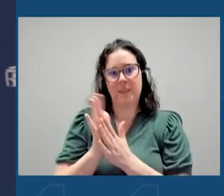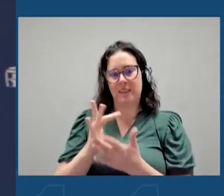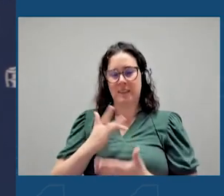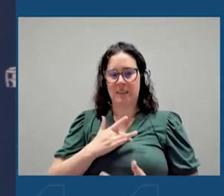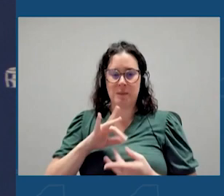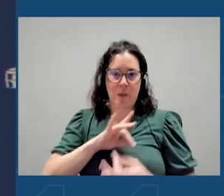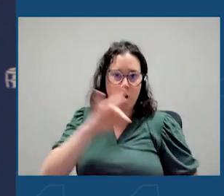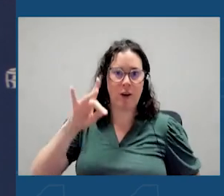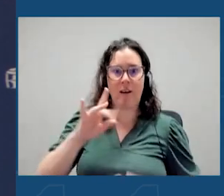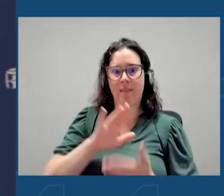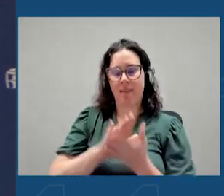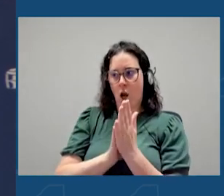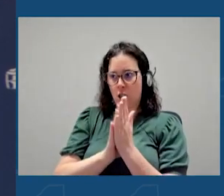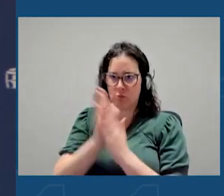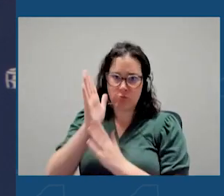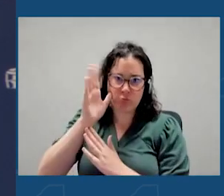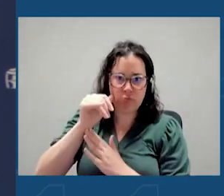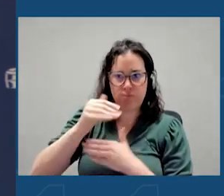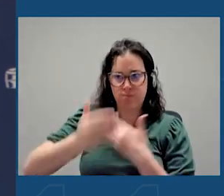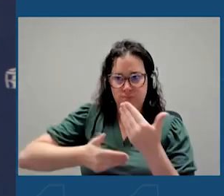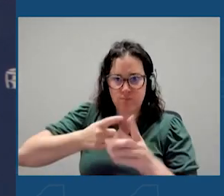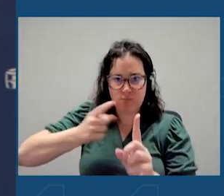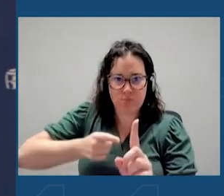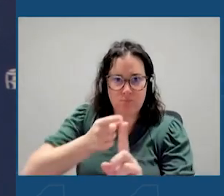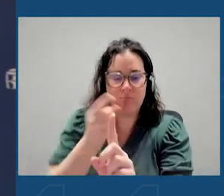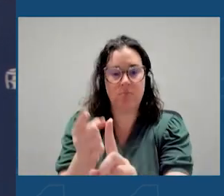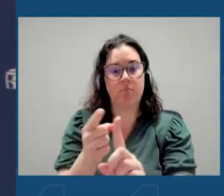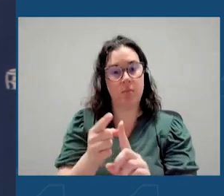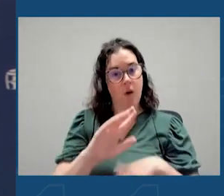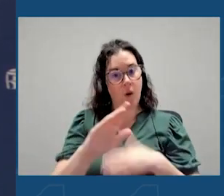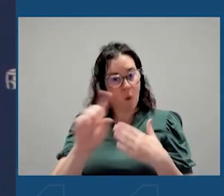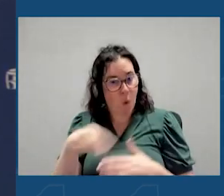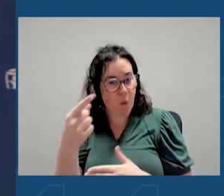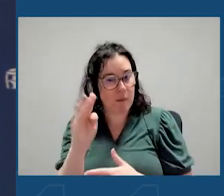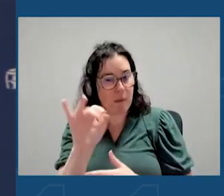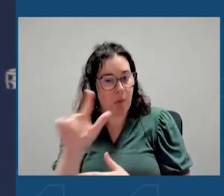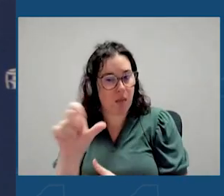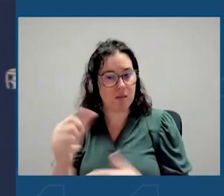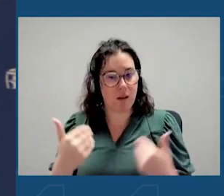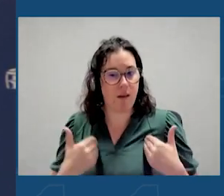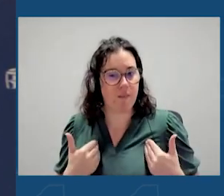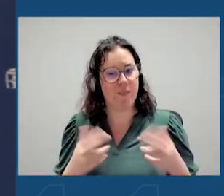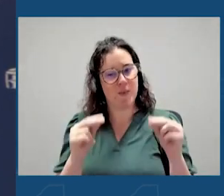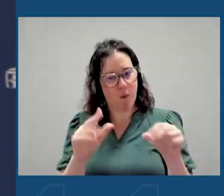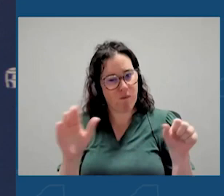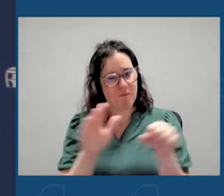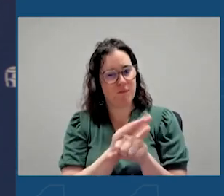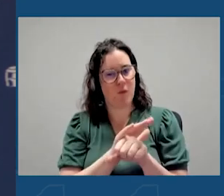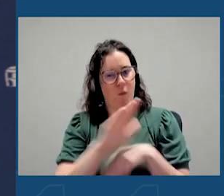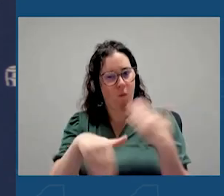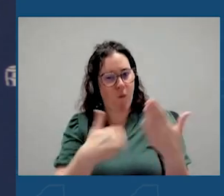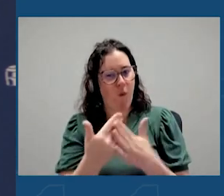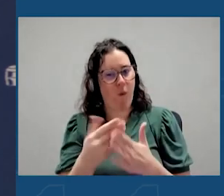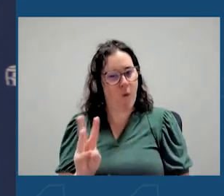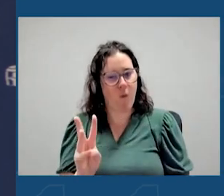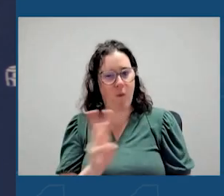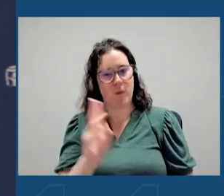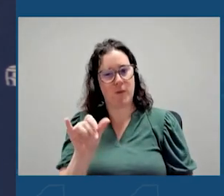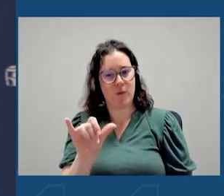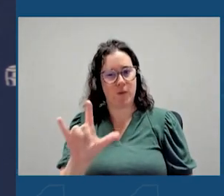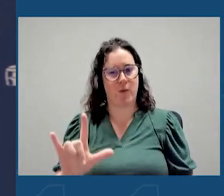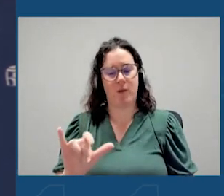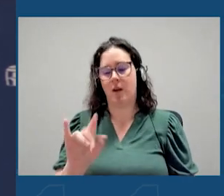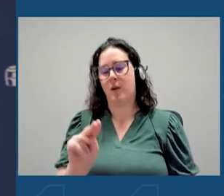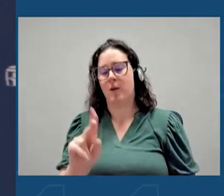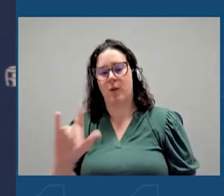perseverance, all traits that are not just owned by the Buffalo Bills. That's what Western New Yorkers are all about. That sense of we